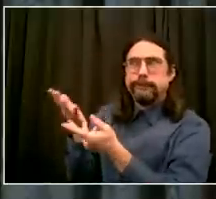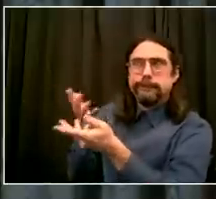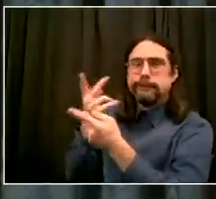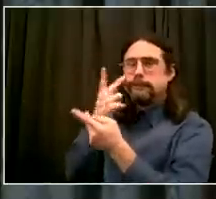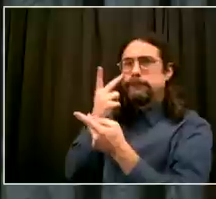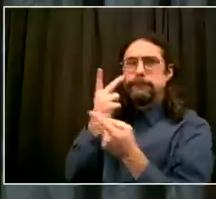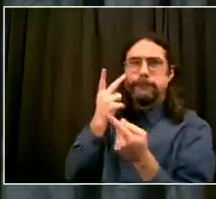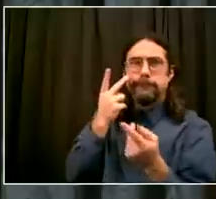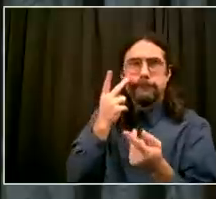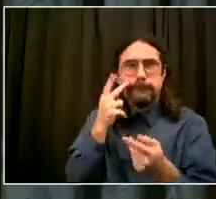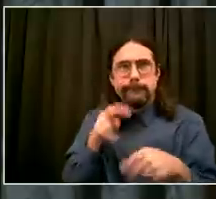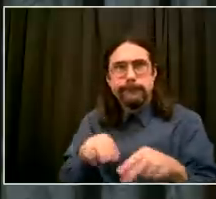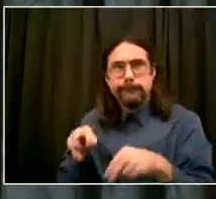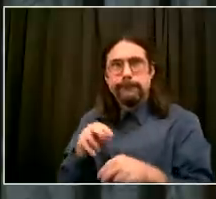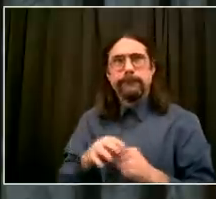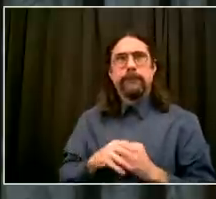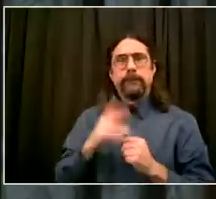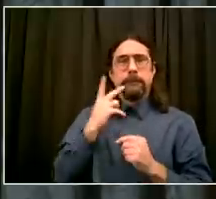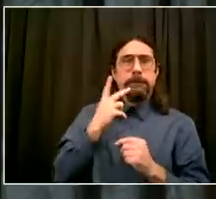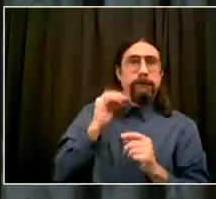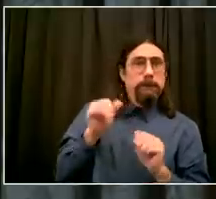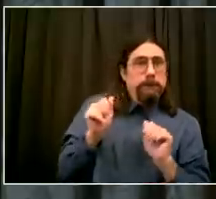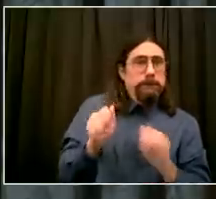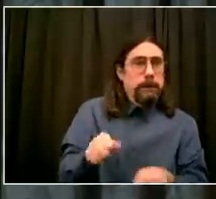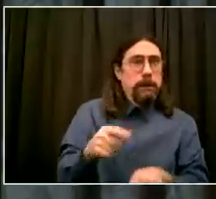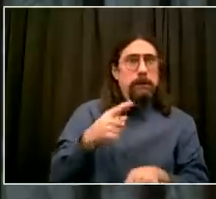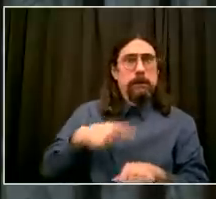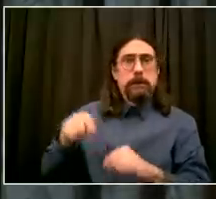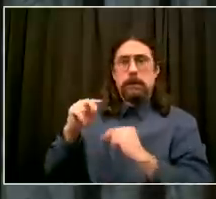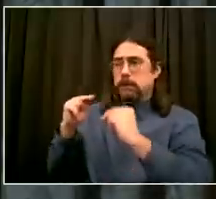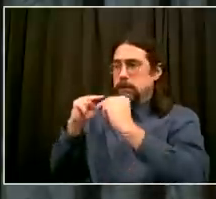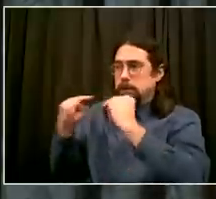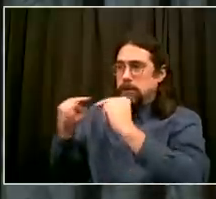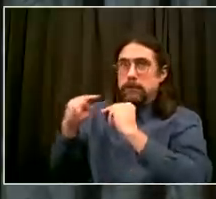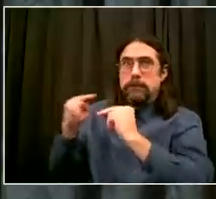of senior centers that also have vans and seeing if we can